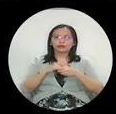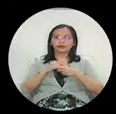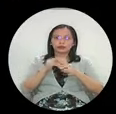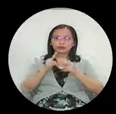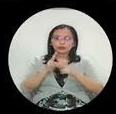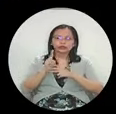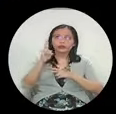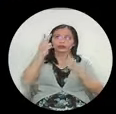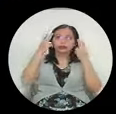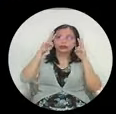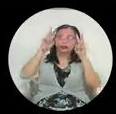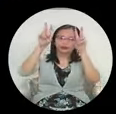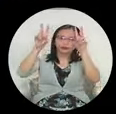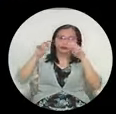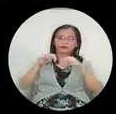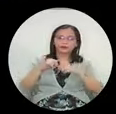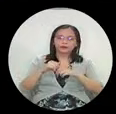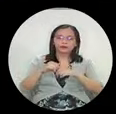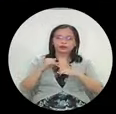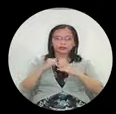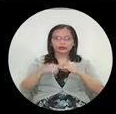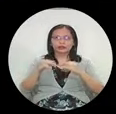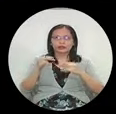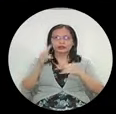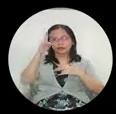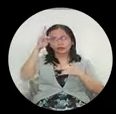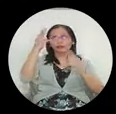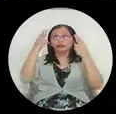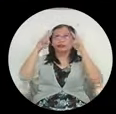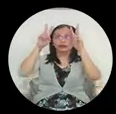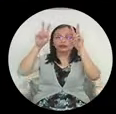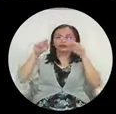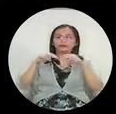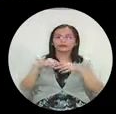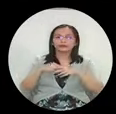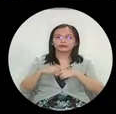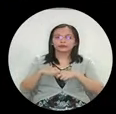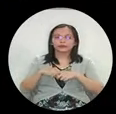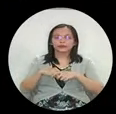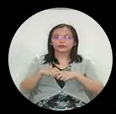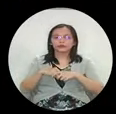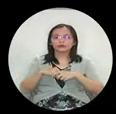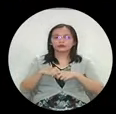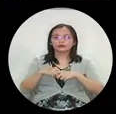look, and therefore, what they see are wrong things.